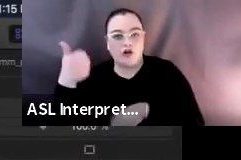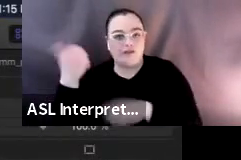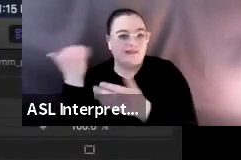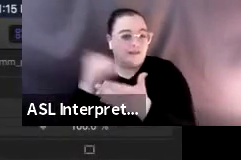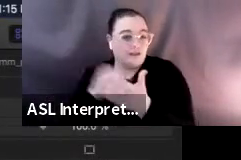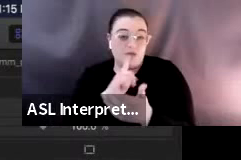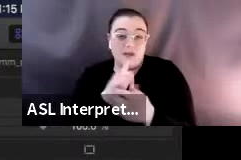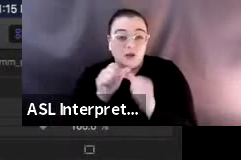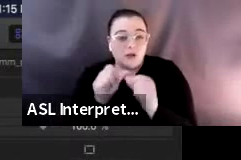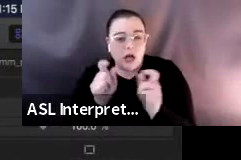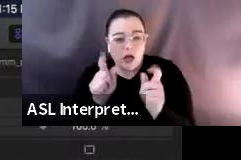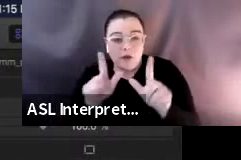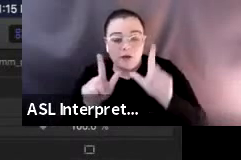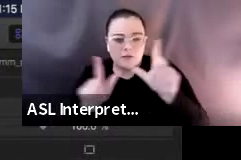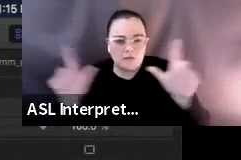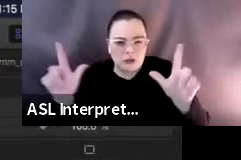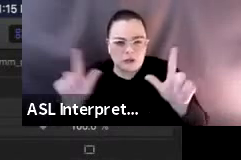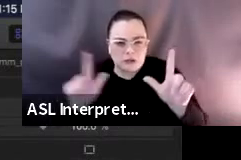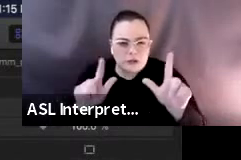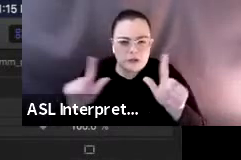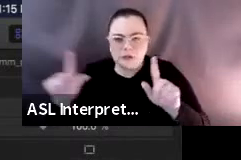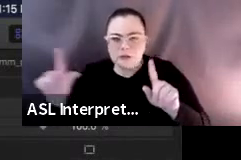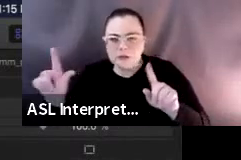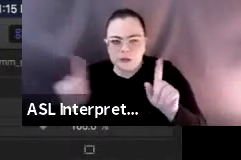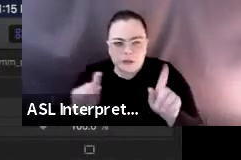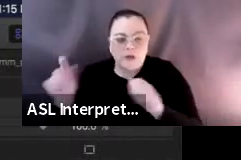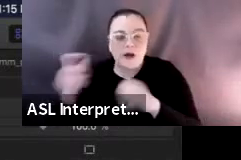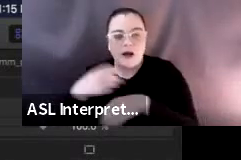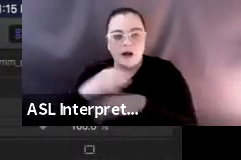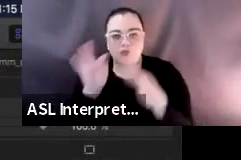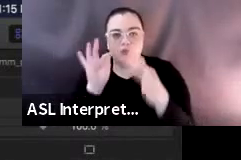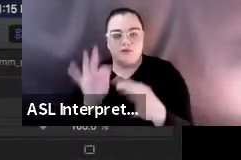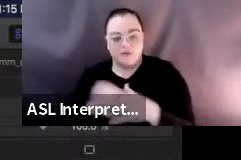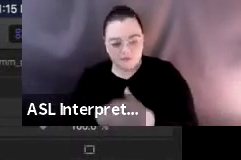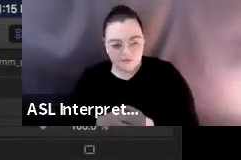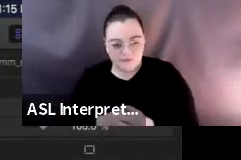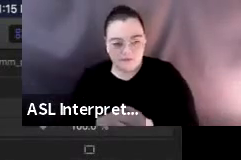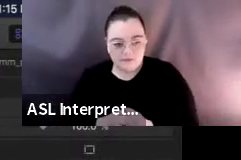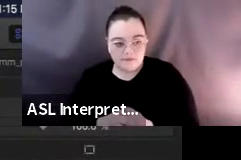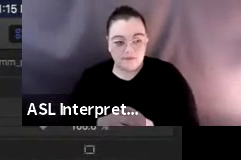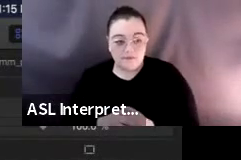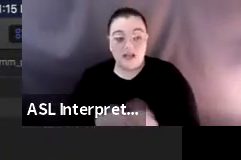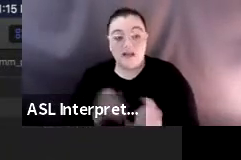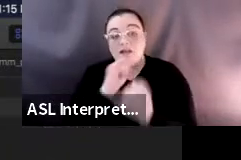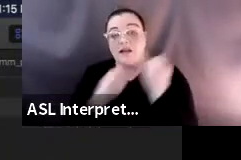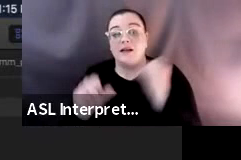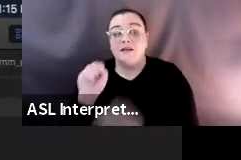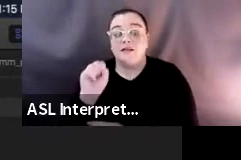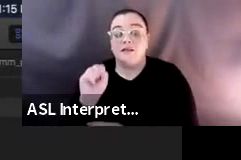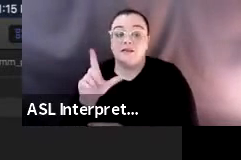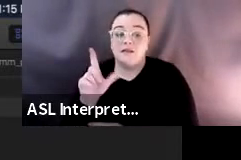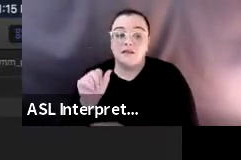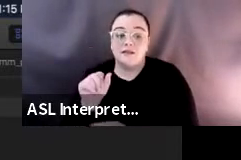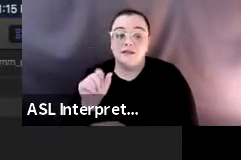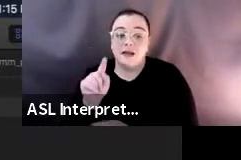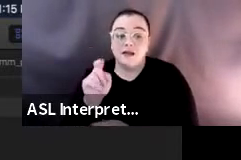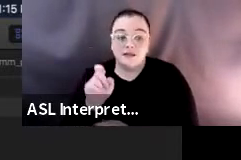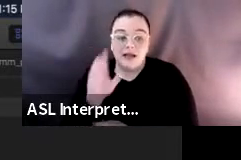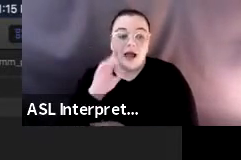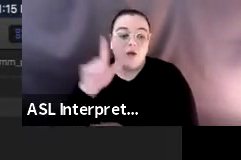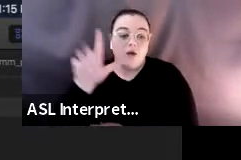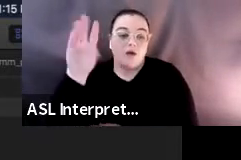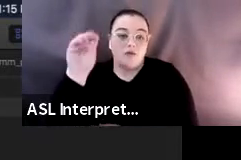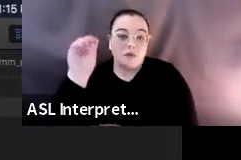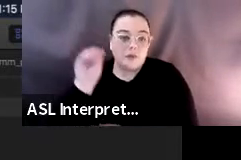adjusting until you're really content. Lastly, I have my slate here. So I'm going to drag this